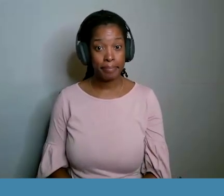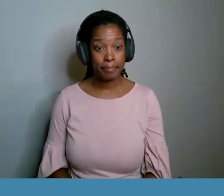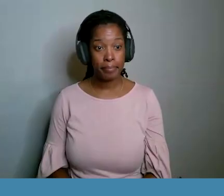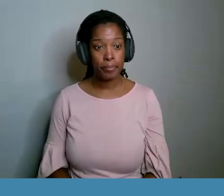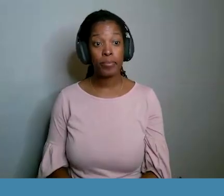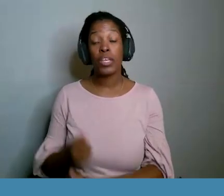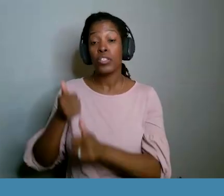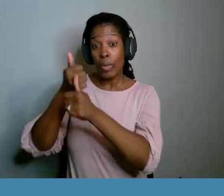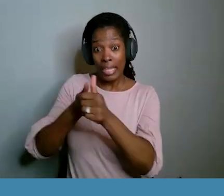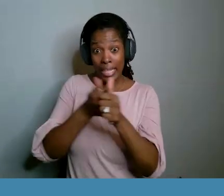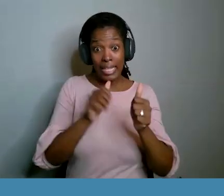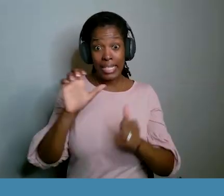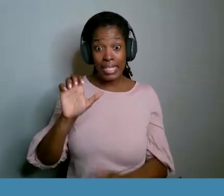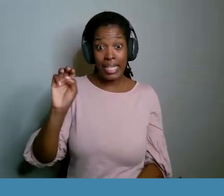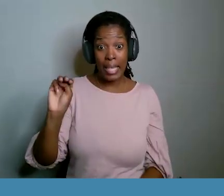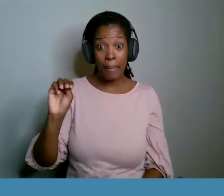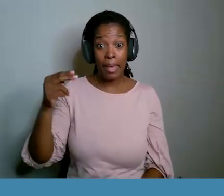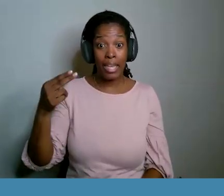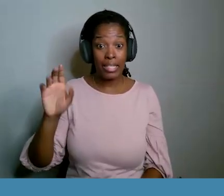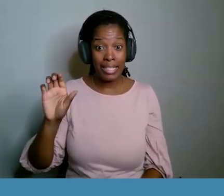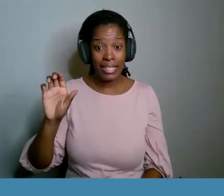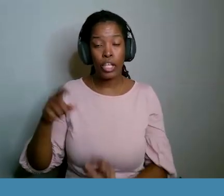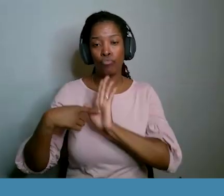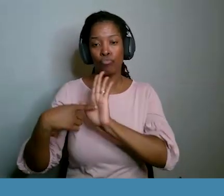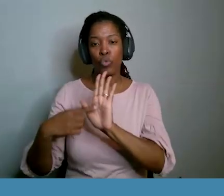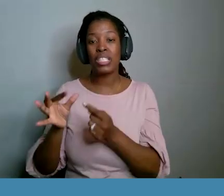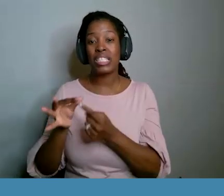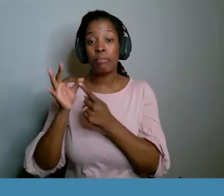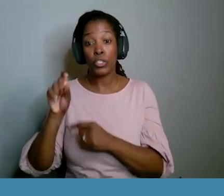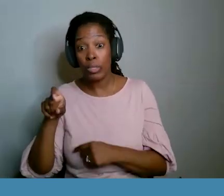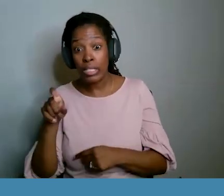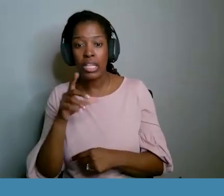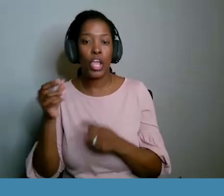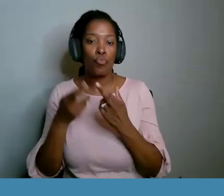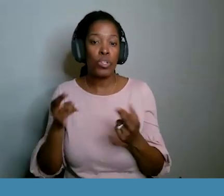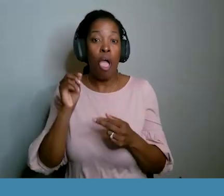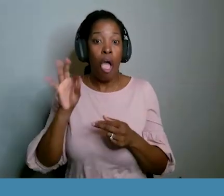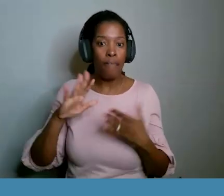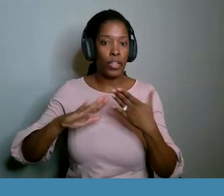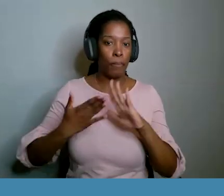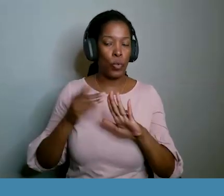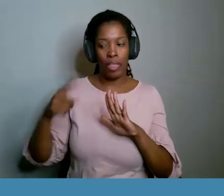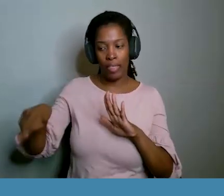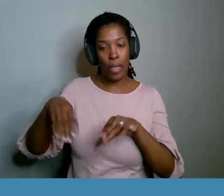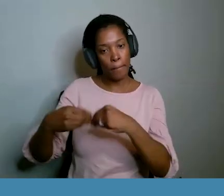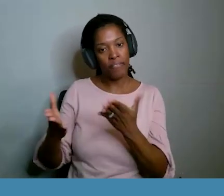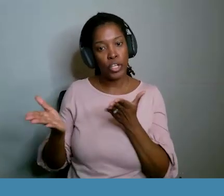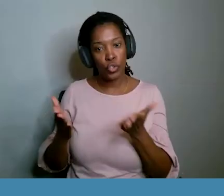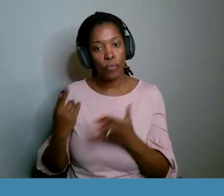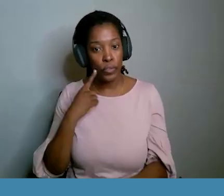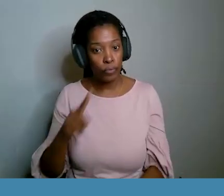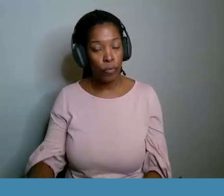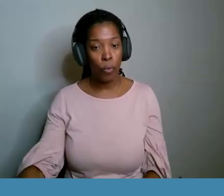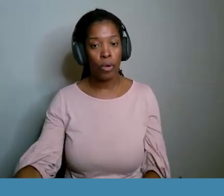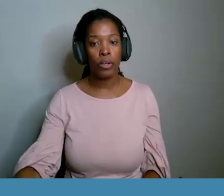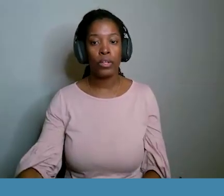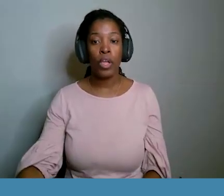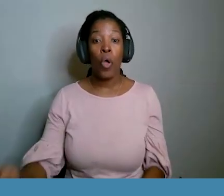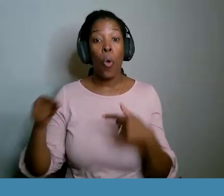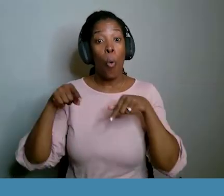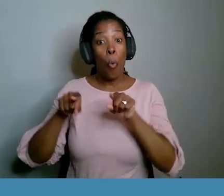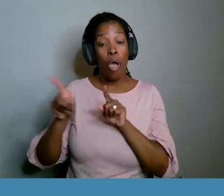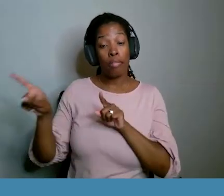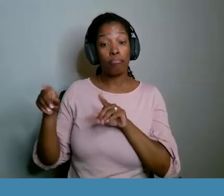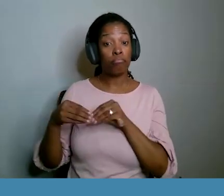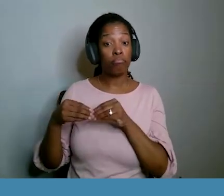And each CMHC reflects the special needs and resources of the community that they are providing services to. And while they